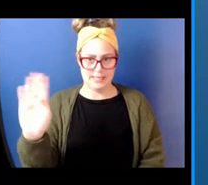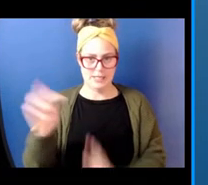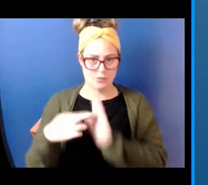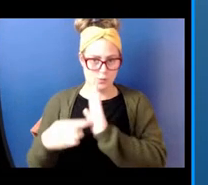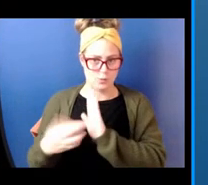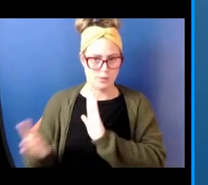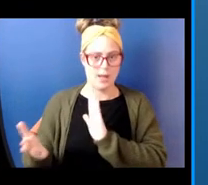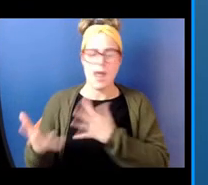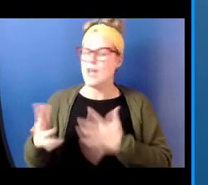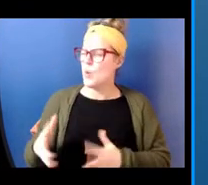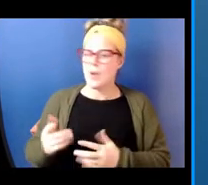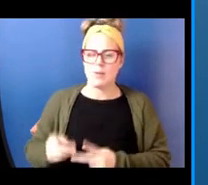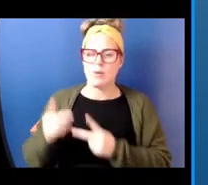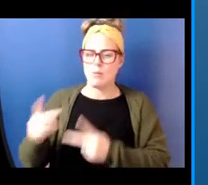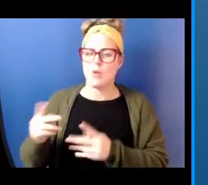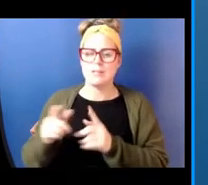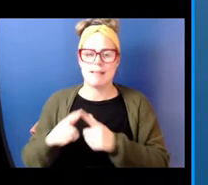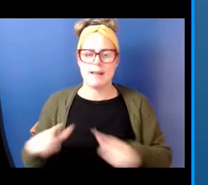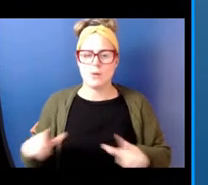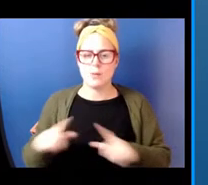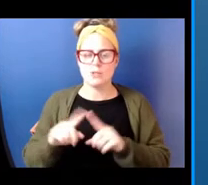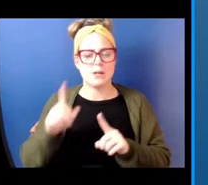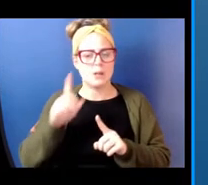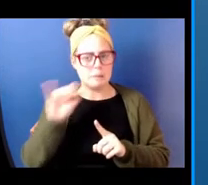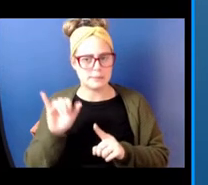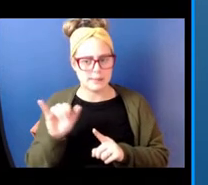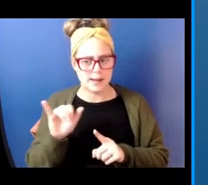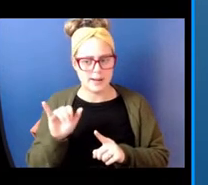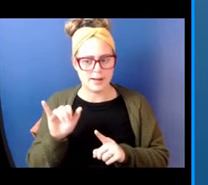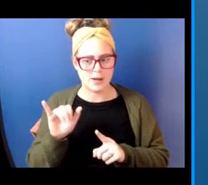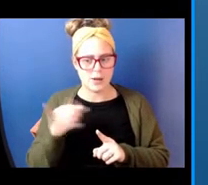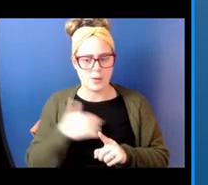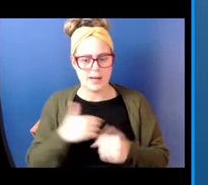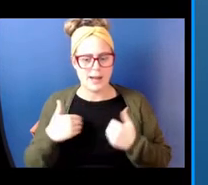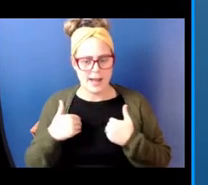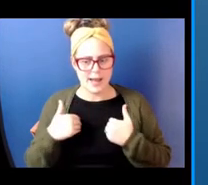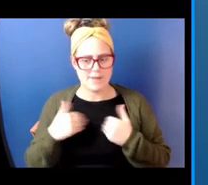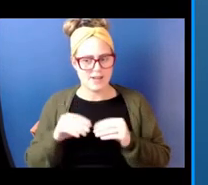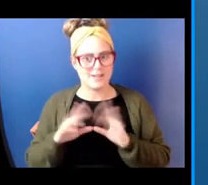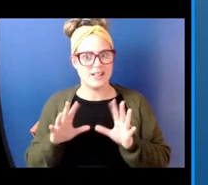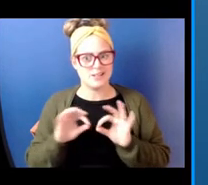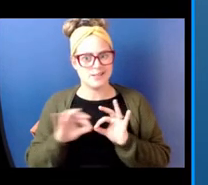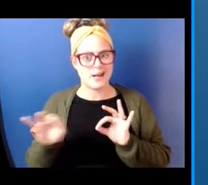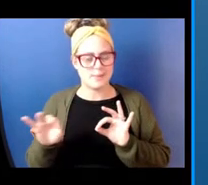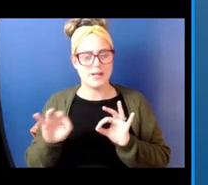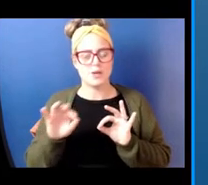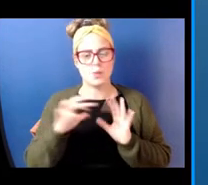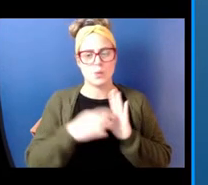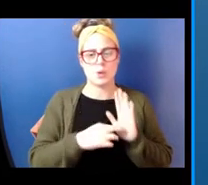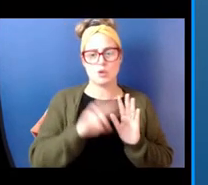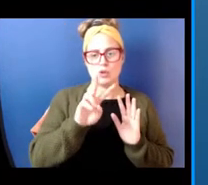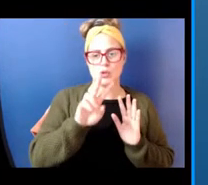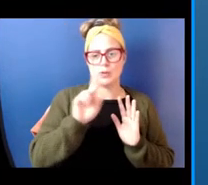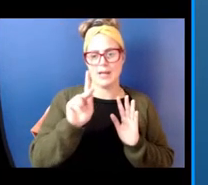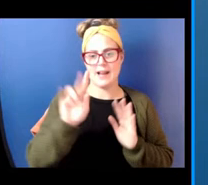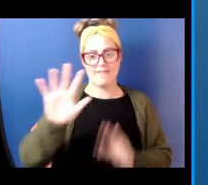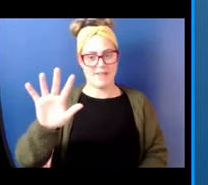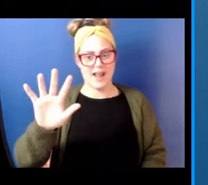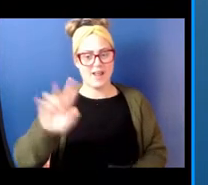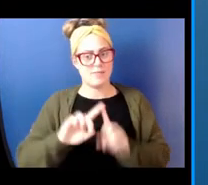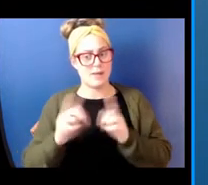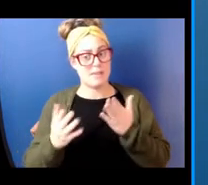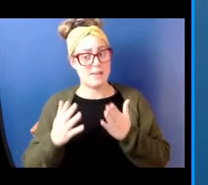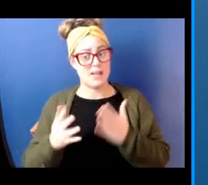propose language or anything but it seems to me we have what's a pretty clear statement in rule 2K5 but it might be read to only